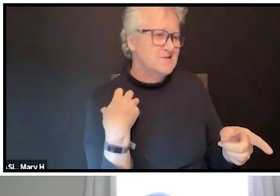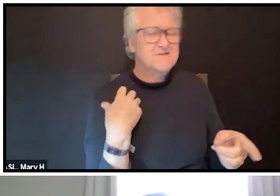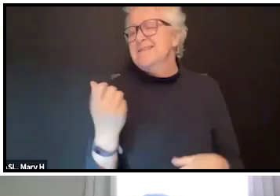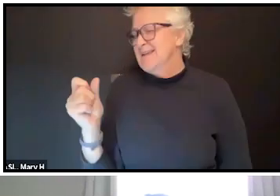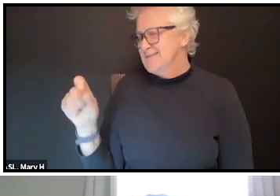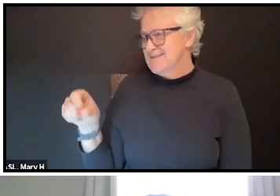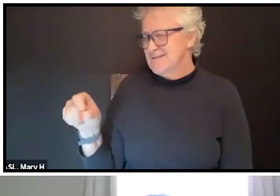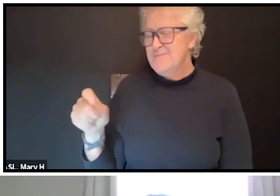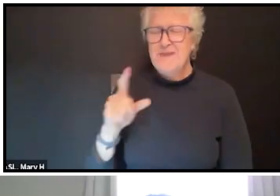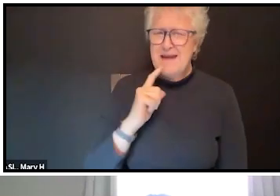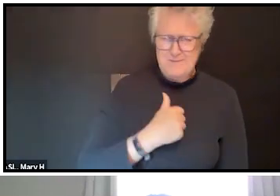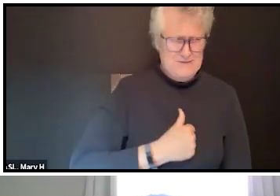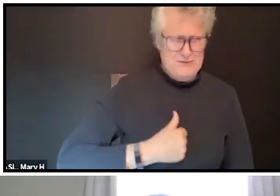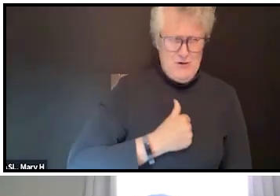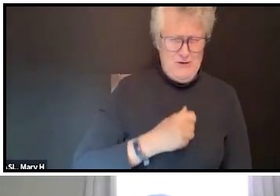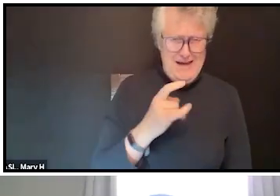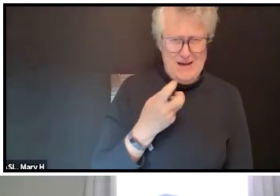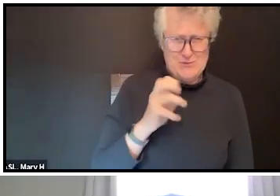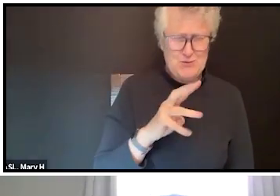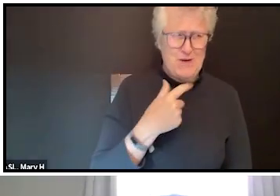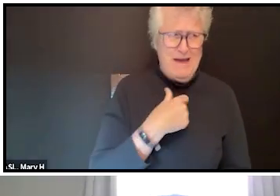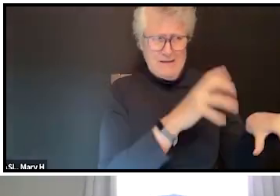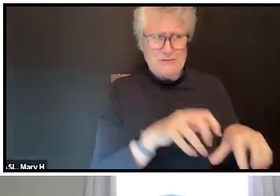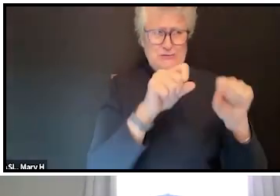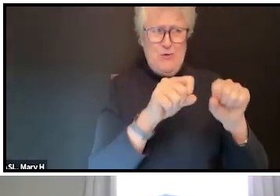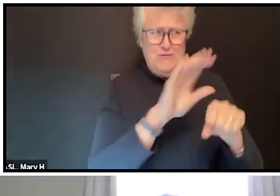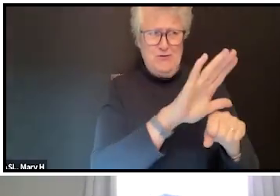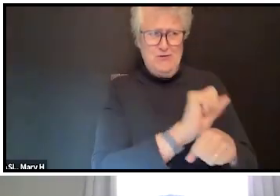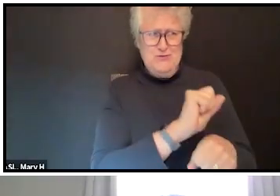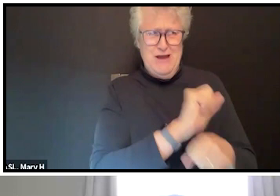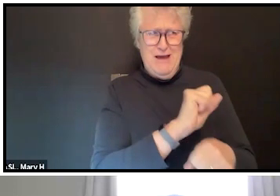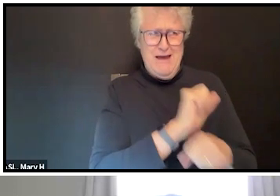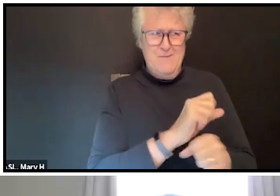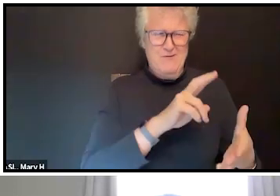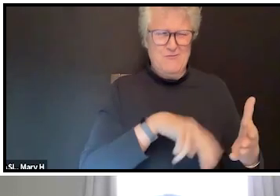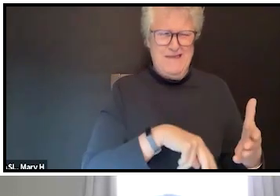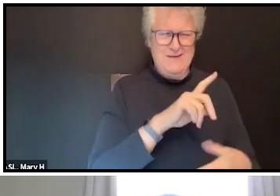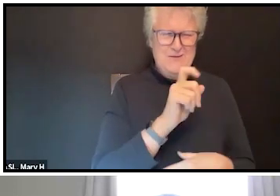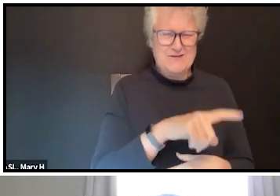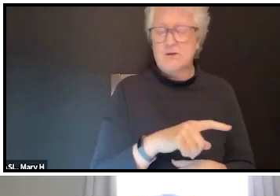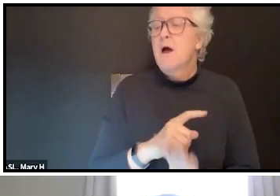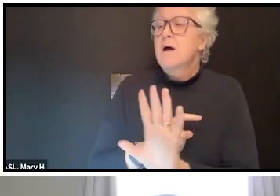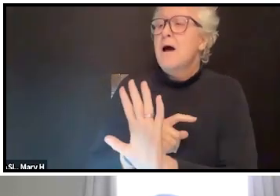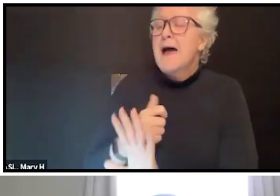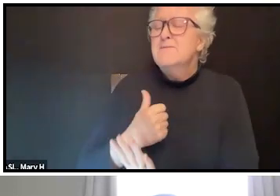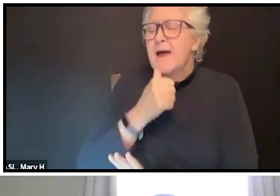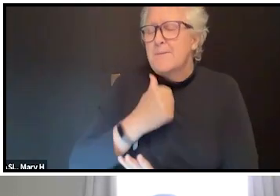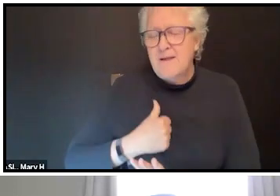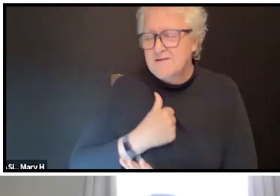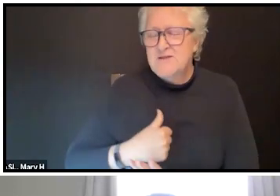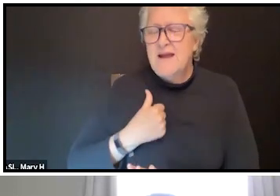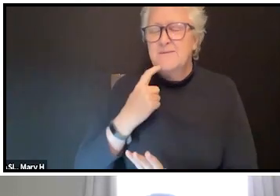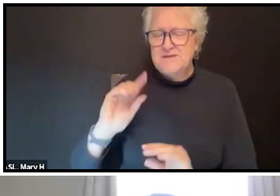And I'm sorry, Andrew, I took your job. I read the question. Oh. Don't apologize. And just to clarify, that means that Richard